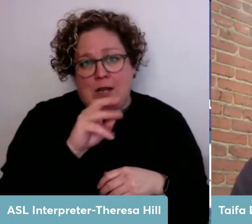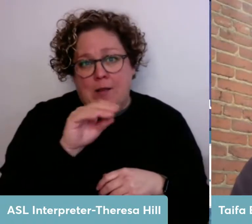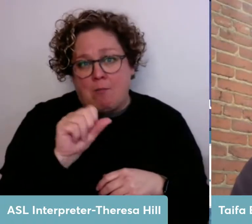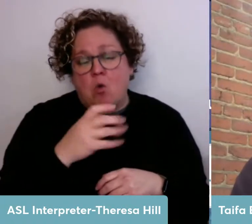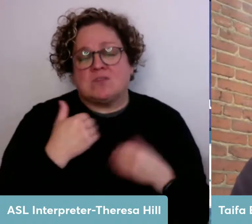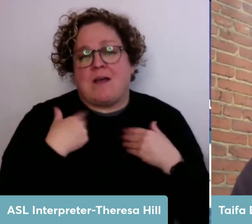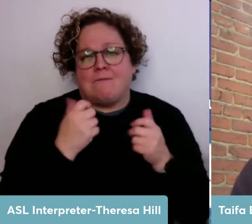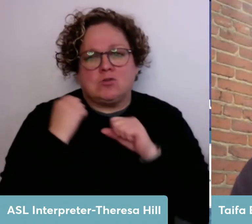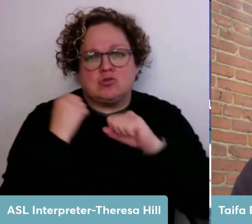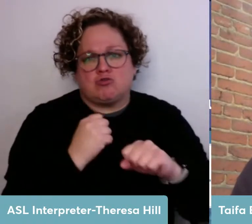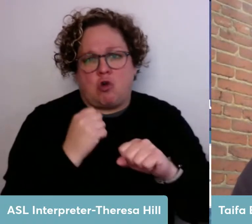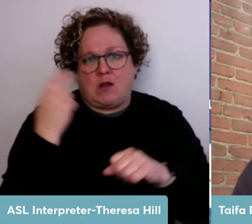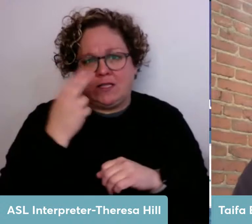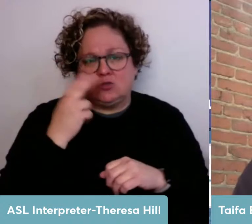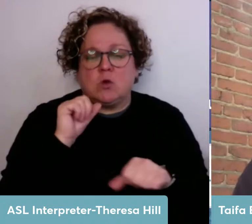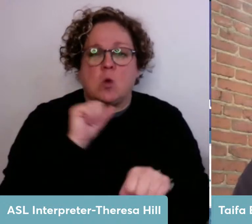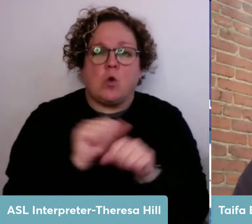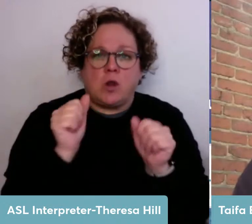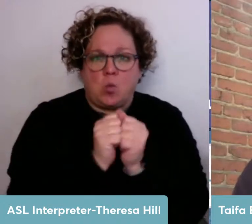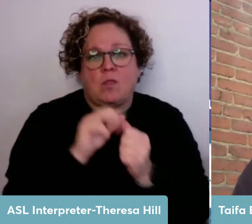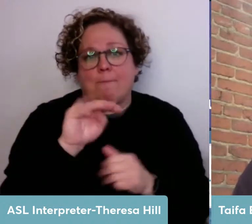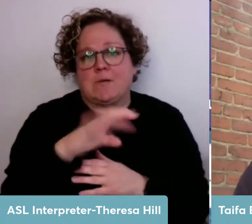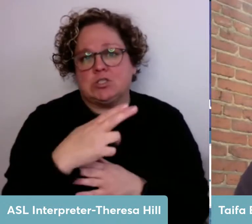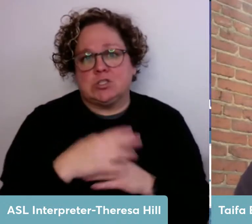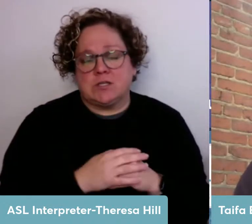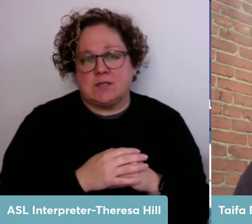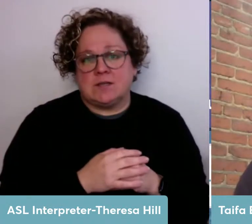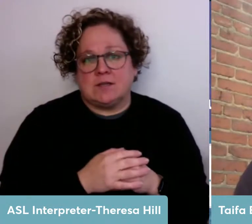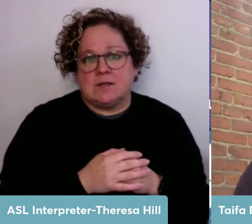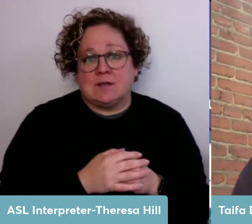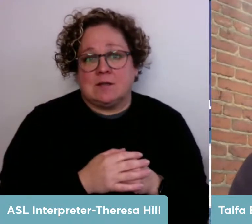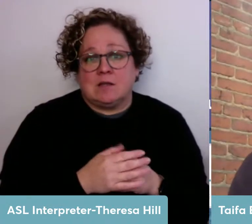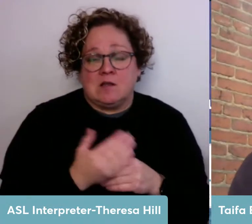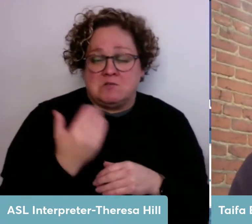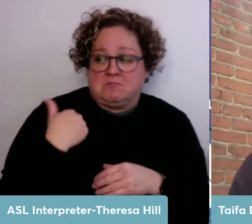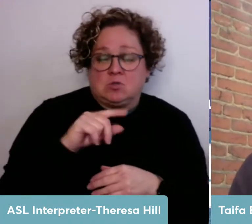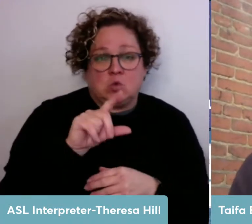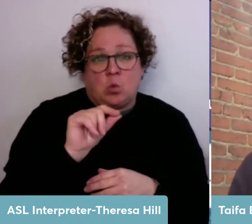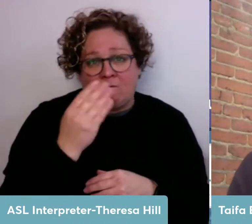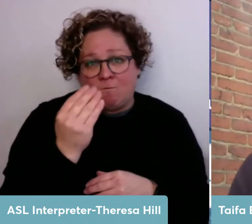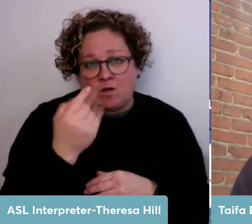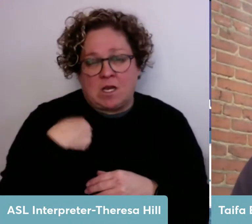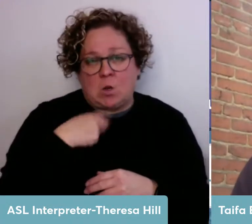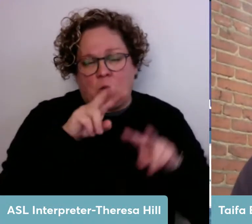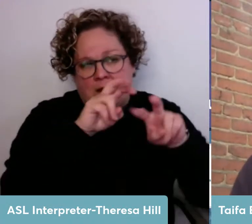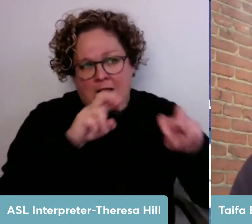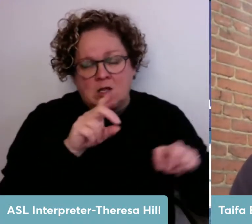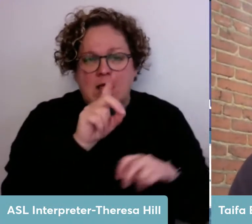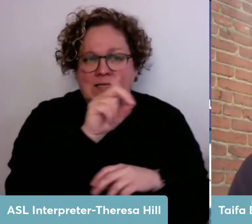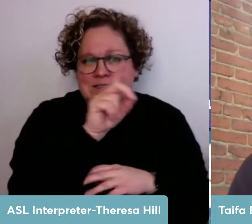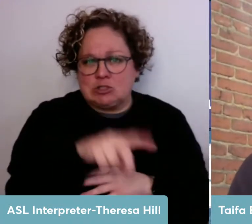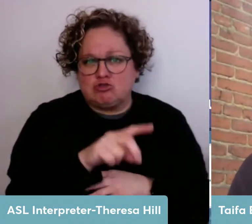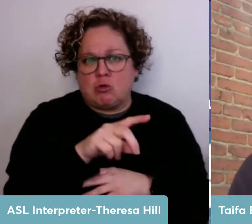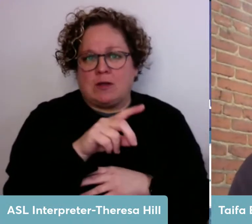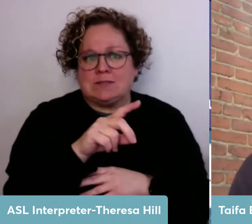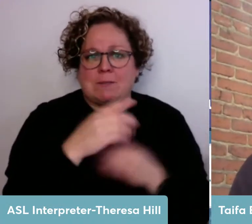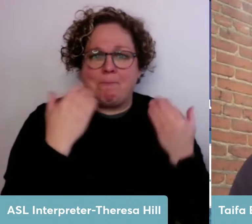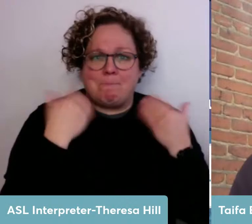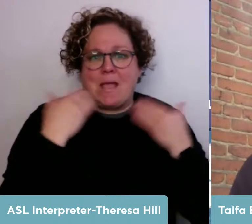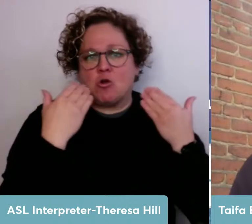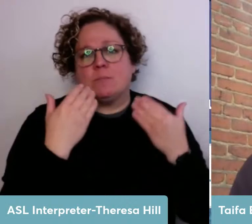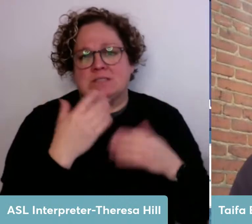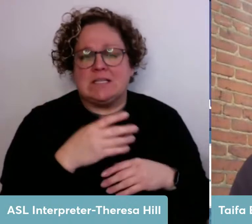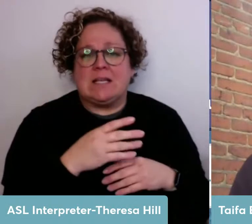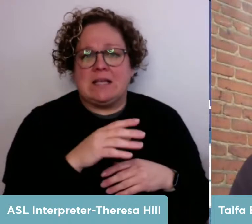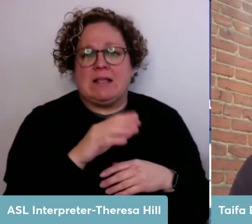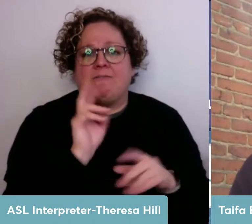history of working with Michigan. In 2014, we analyzed Detroit's bankruptcy filing and